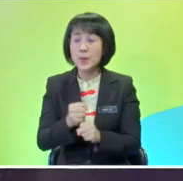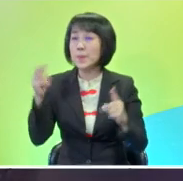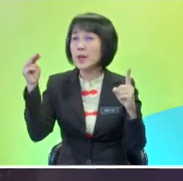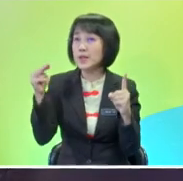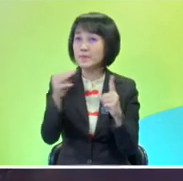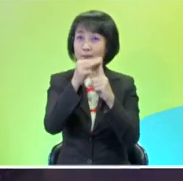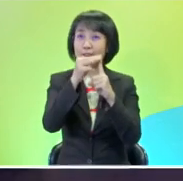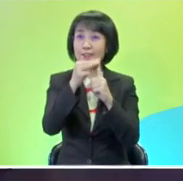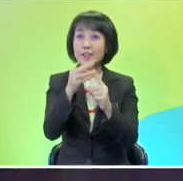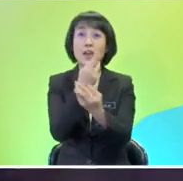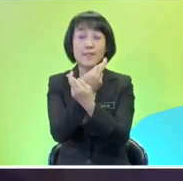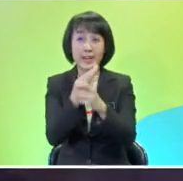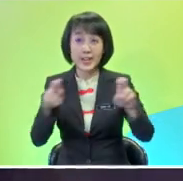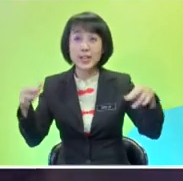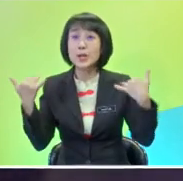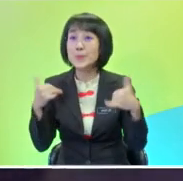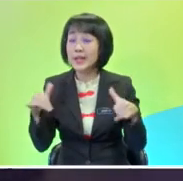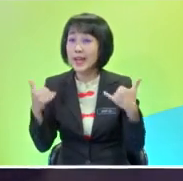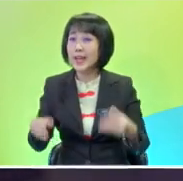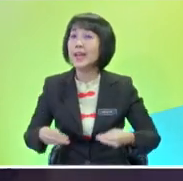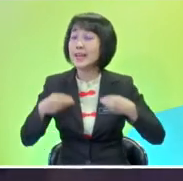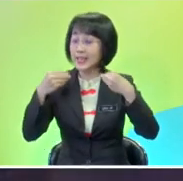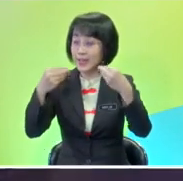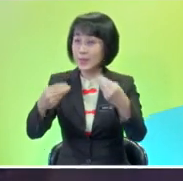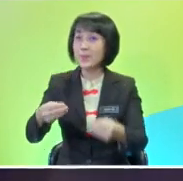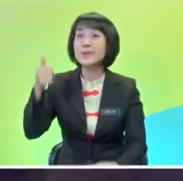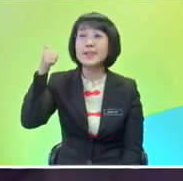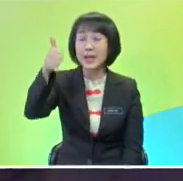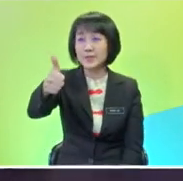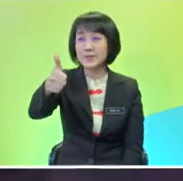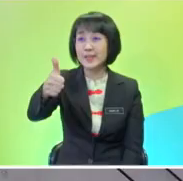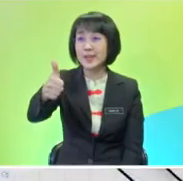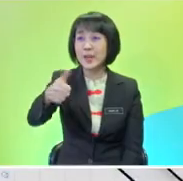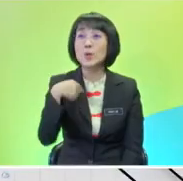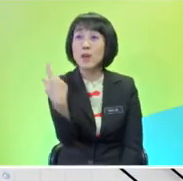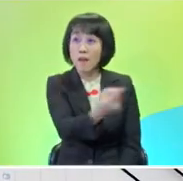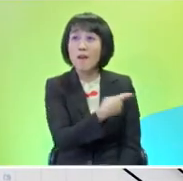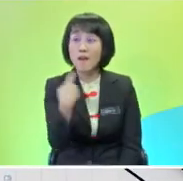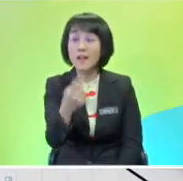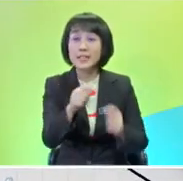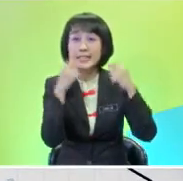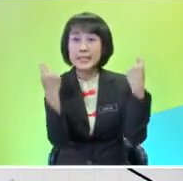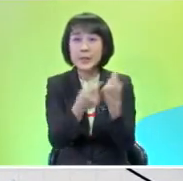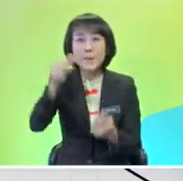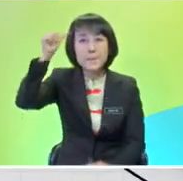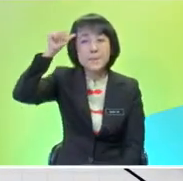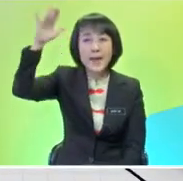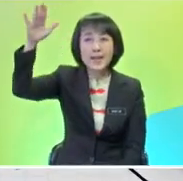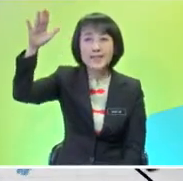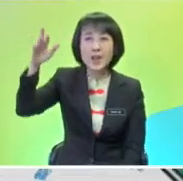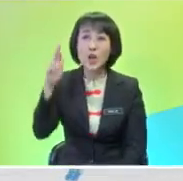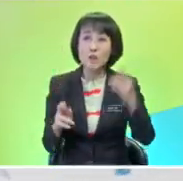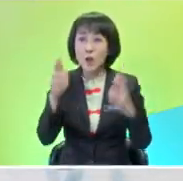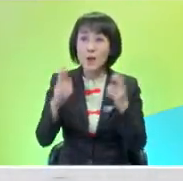if you're ready. Thumbs up! Yay! So we're all Team Man, okay? Team Robot is there. Yes, okay. You're all Team Man. You're on the same team.